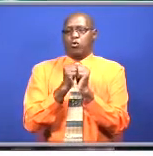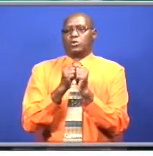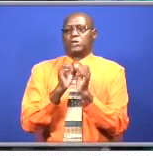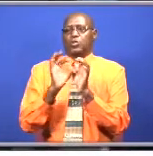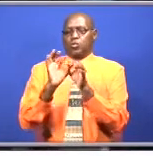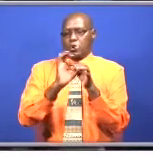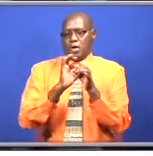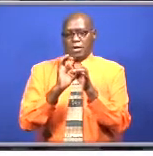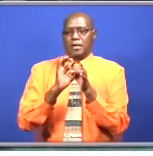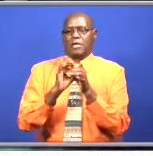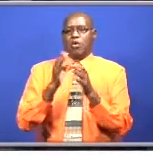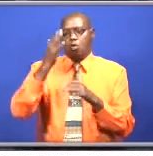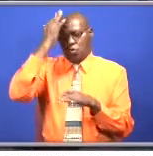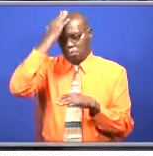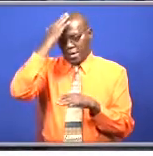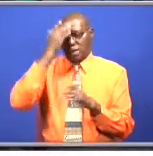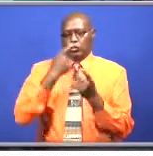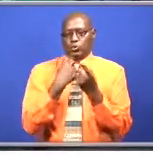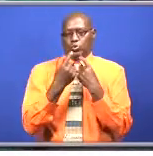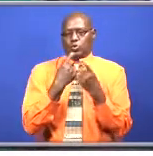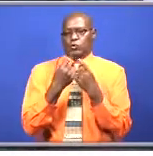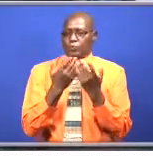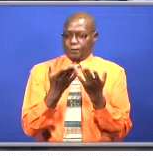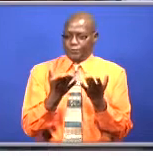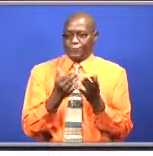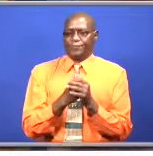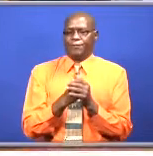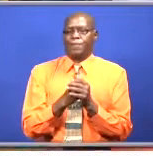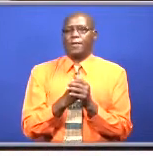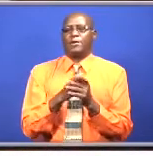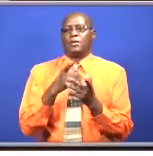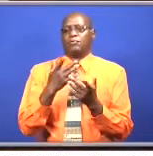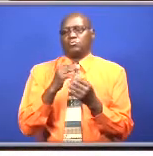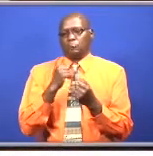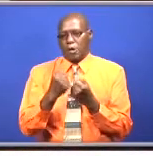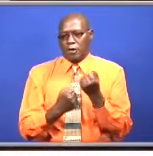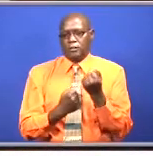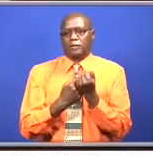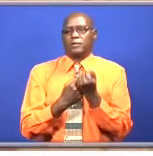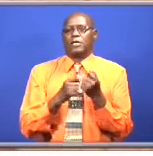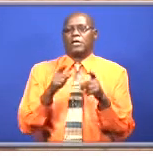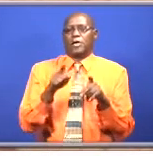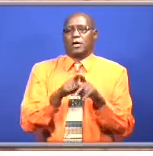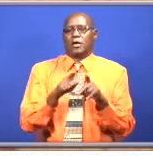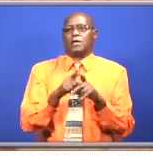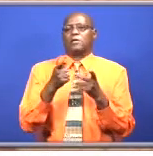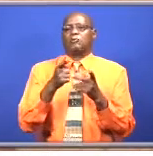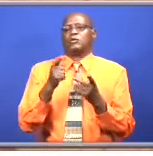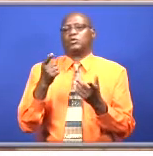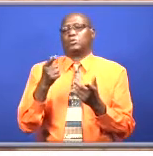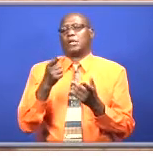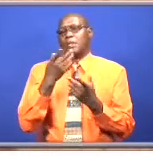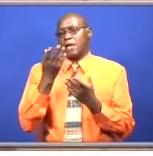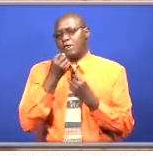Monday, revealed the total population requiring relief assistance, as informed by the findings of the short rains assessment